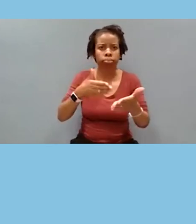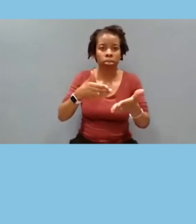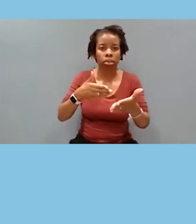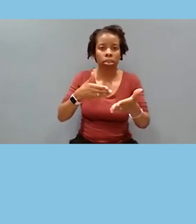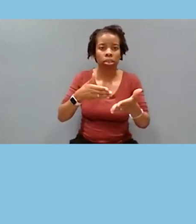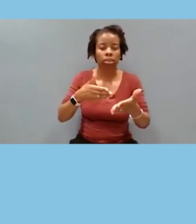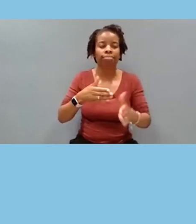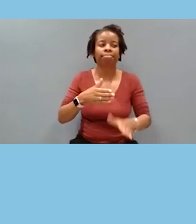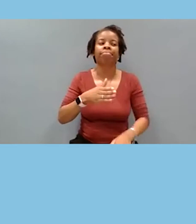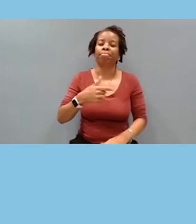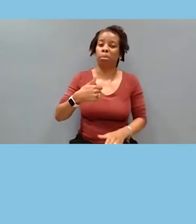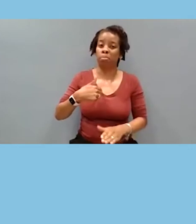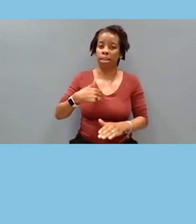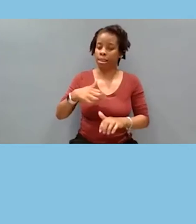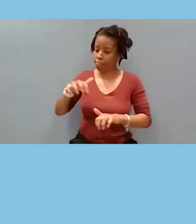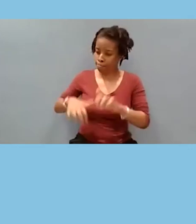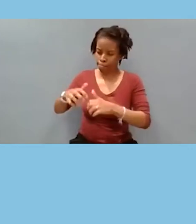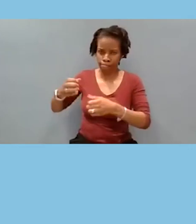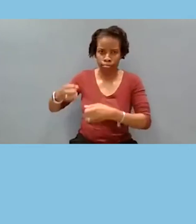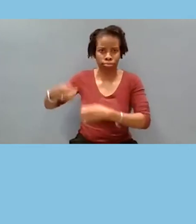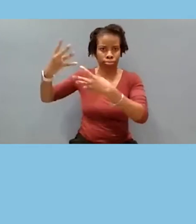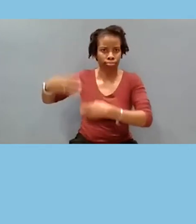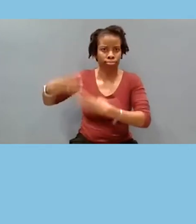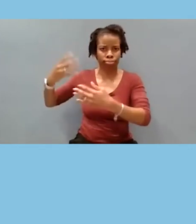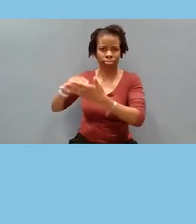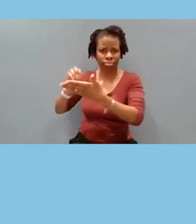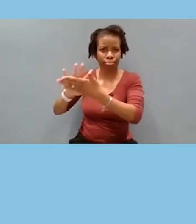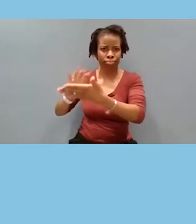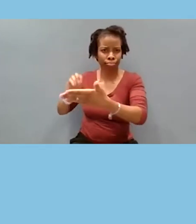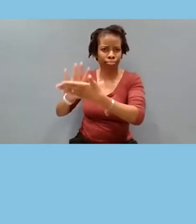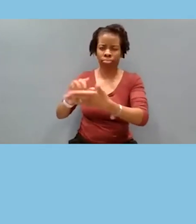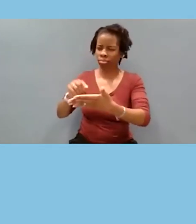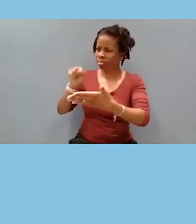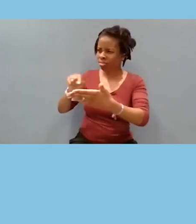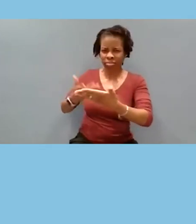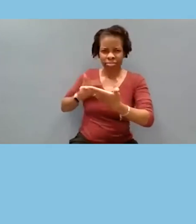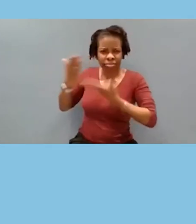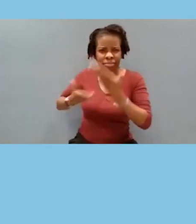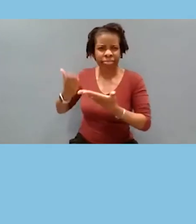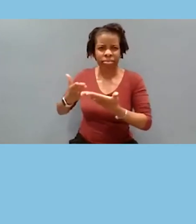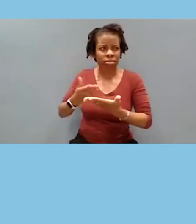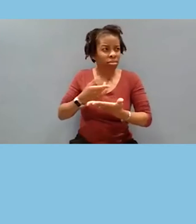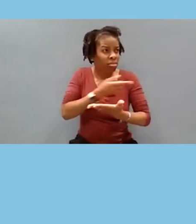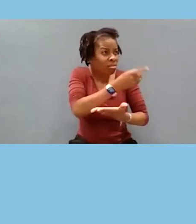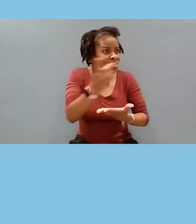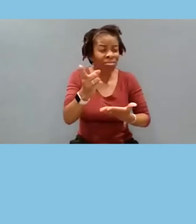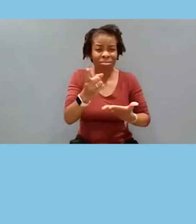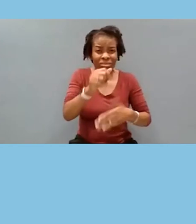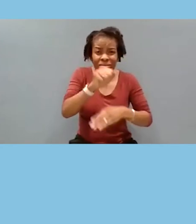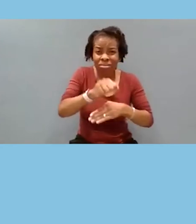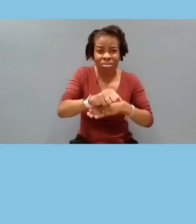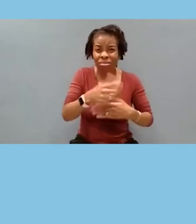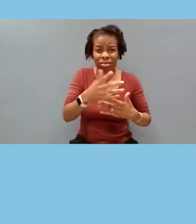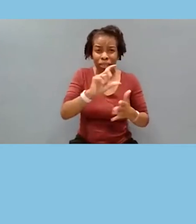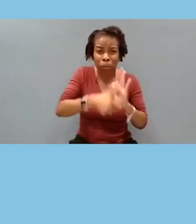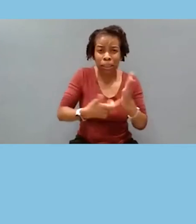about these encounters, to narrate them as they came with a lack of a desire for and a lack of an interest in